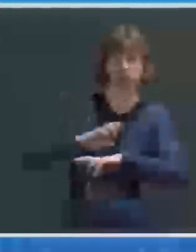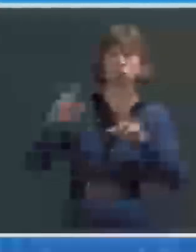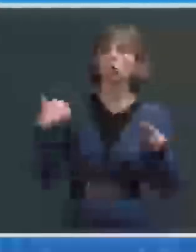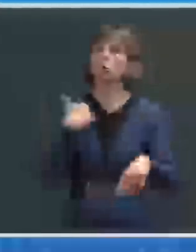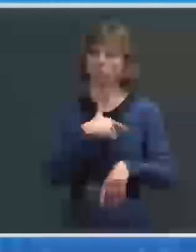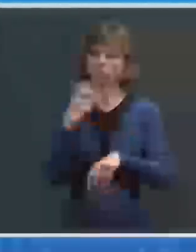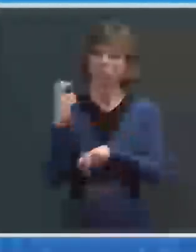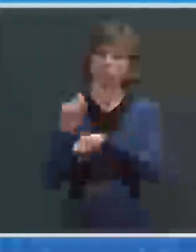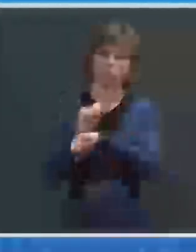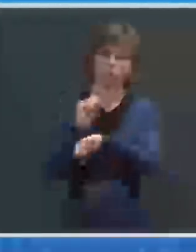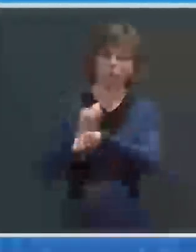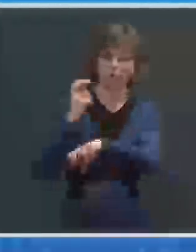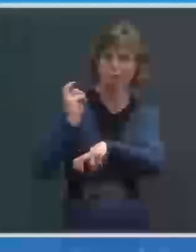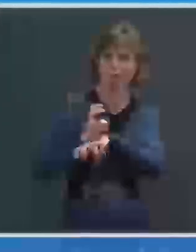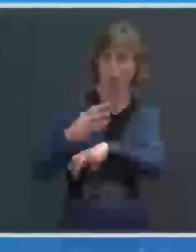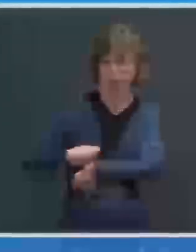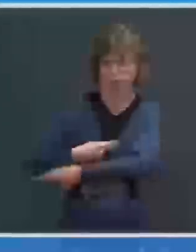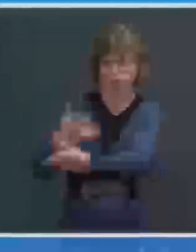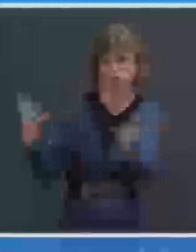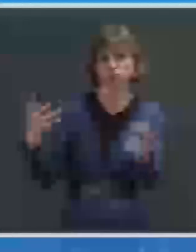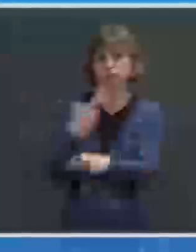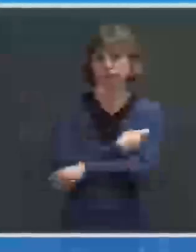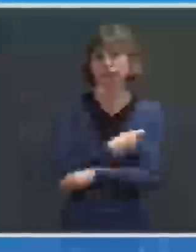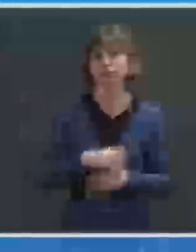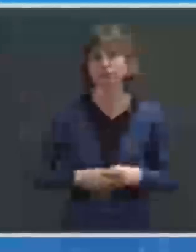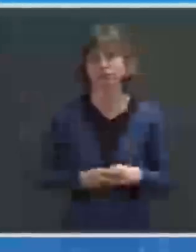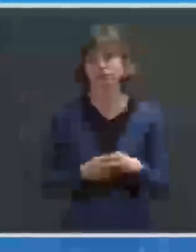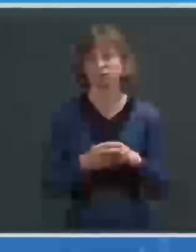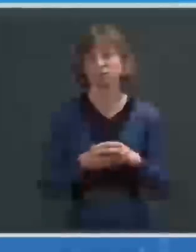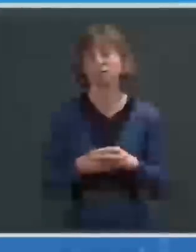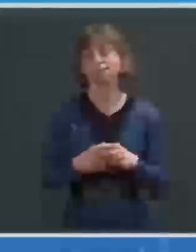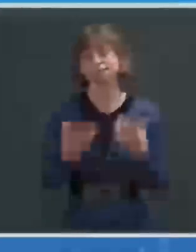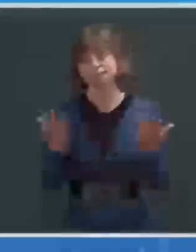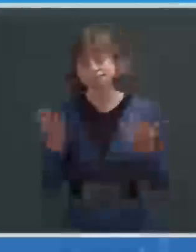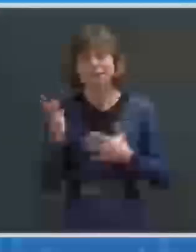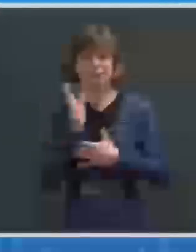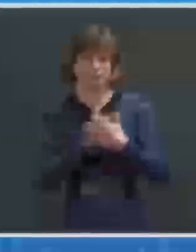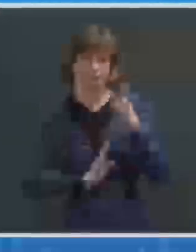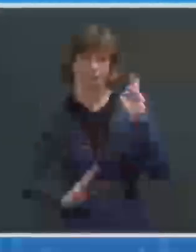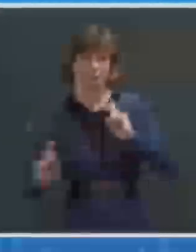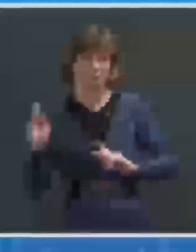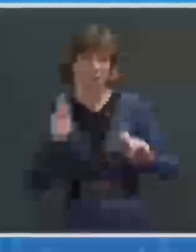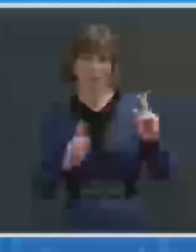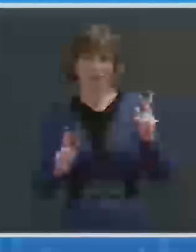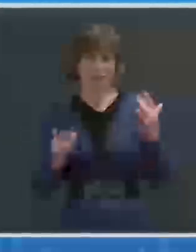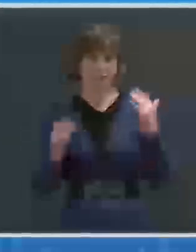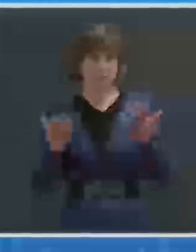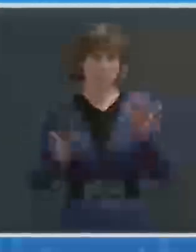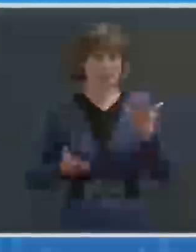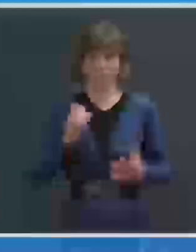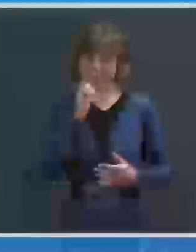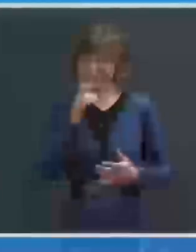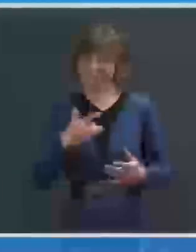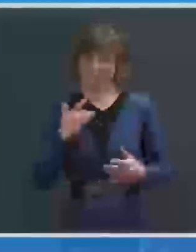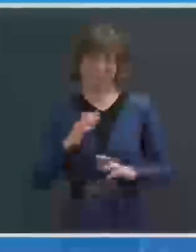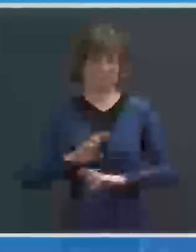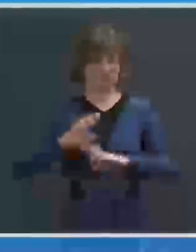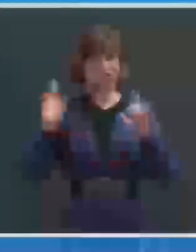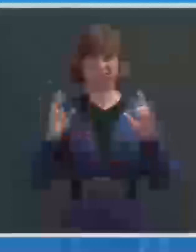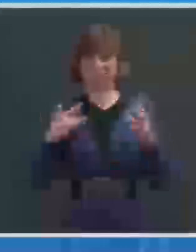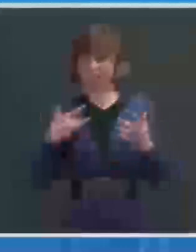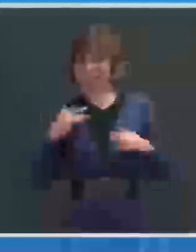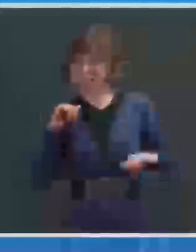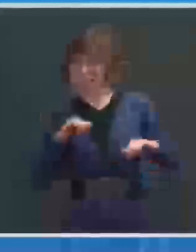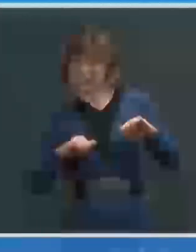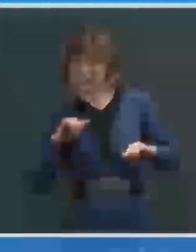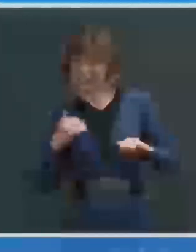your communities. I also know that some people may not be there today and may still have questions about these vaccines,